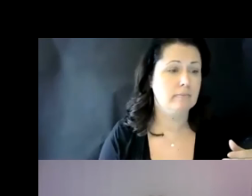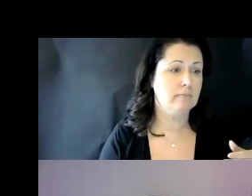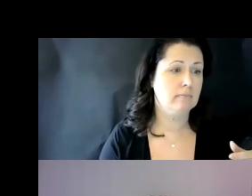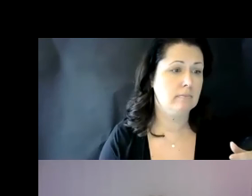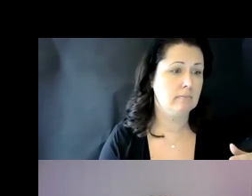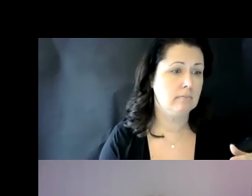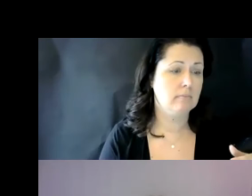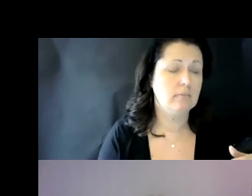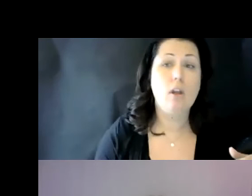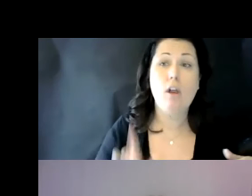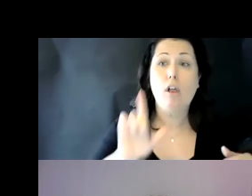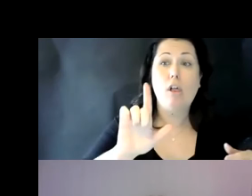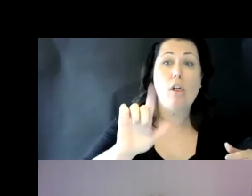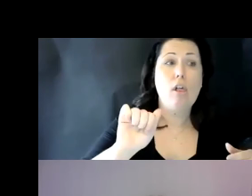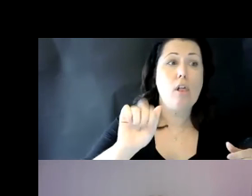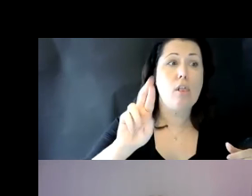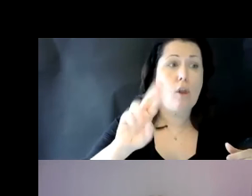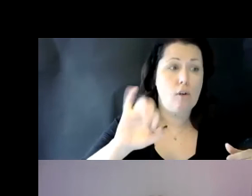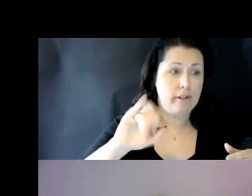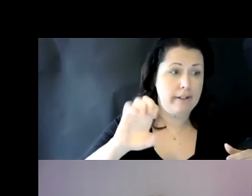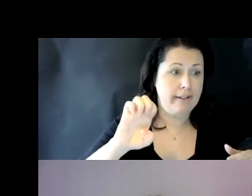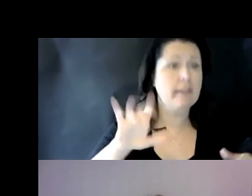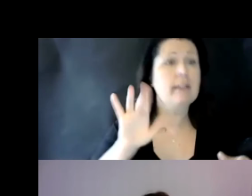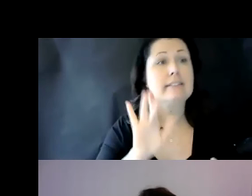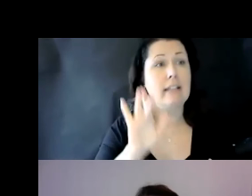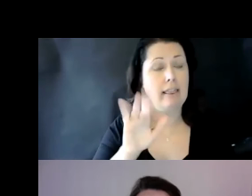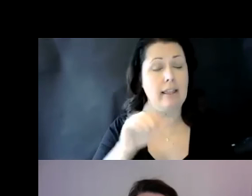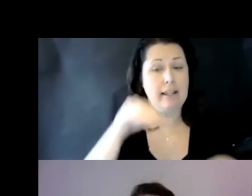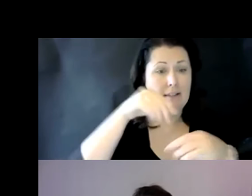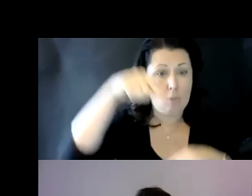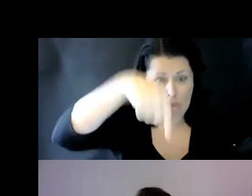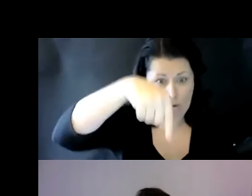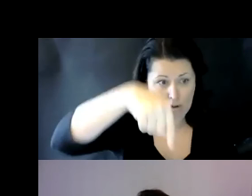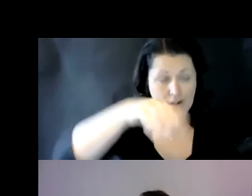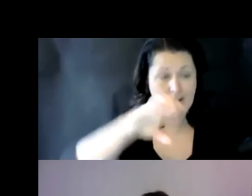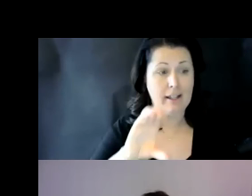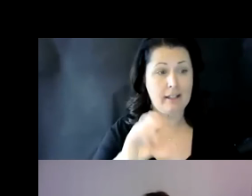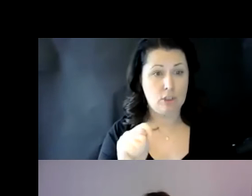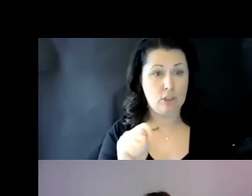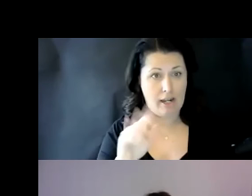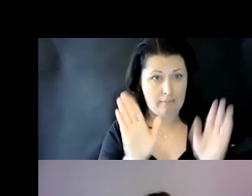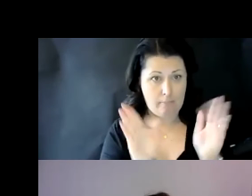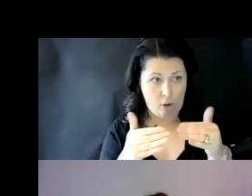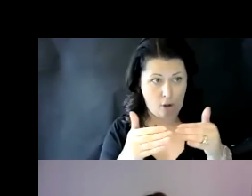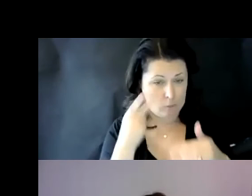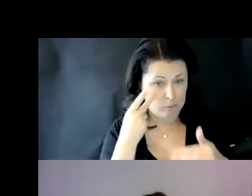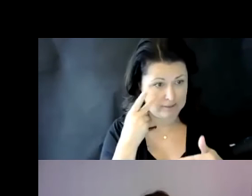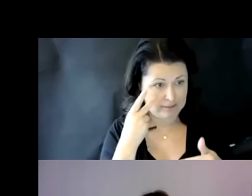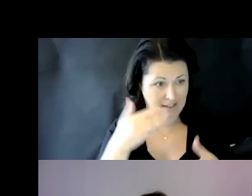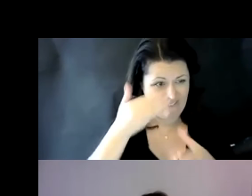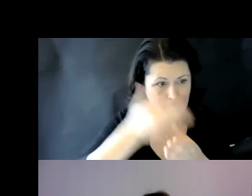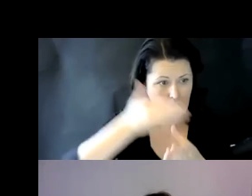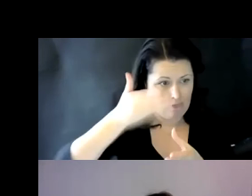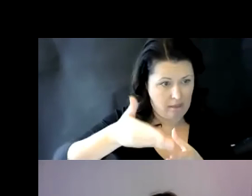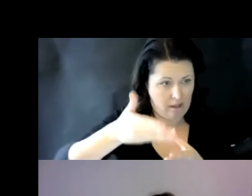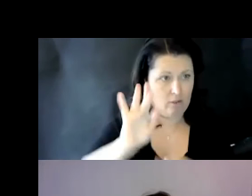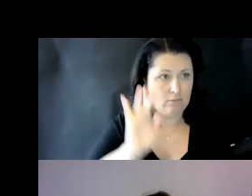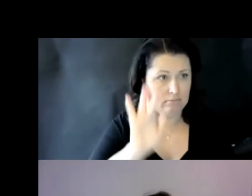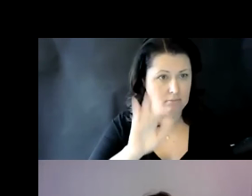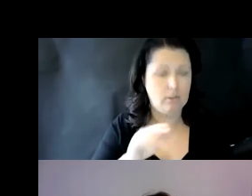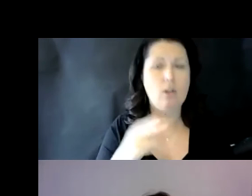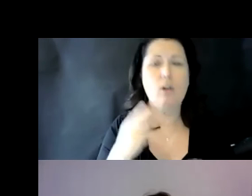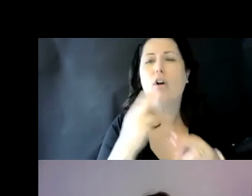So Laurie, there is a link. If you click on the chat box down below, there is a file listed there called